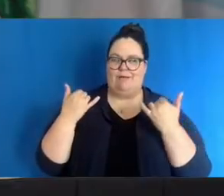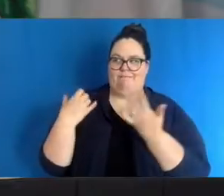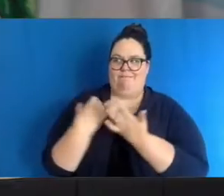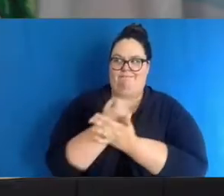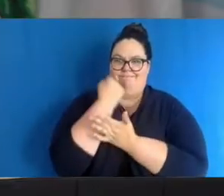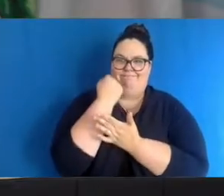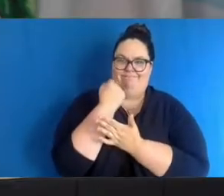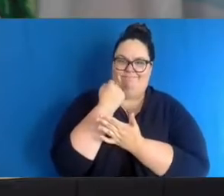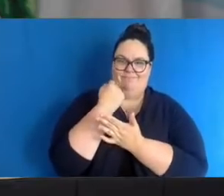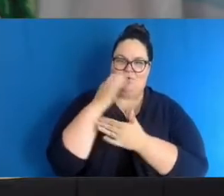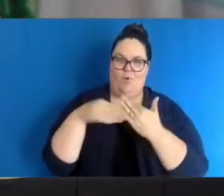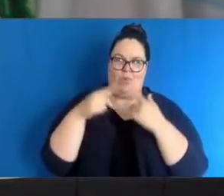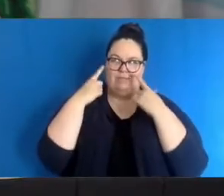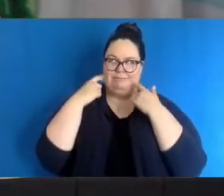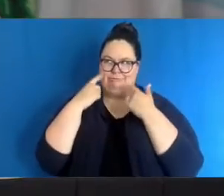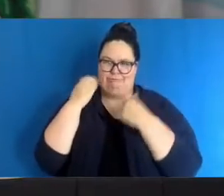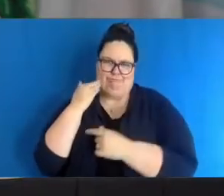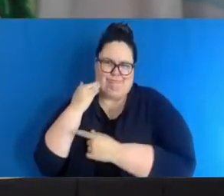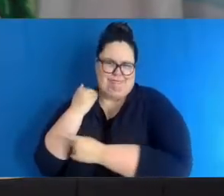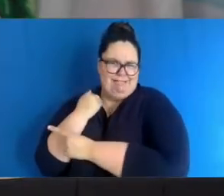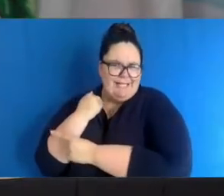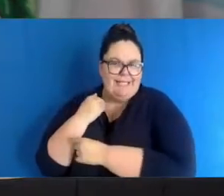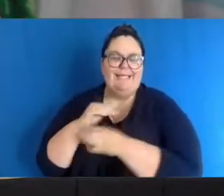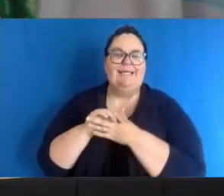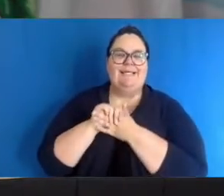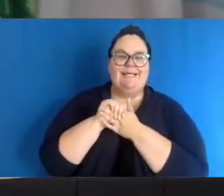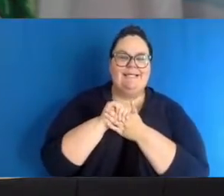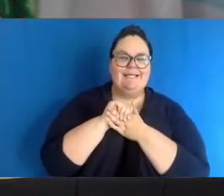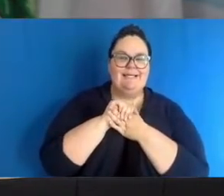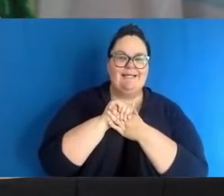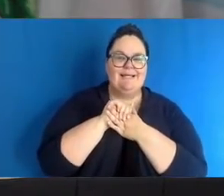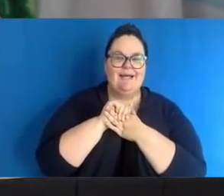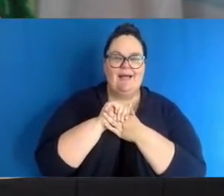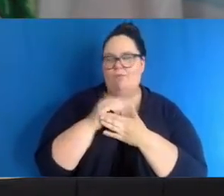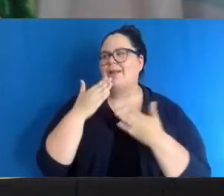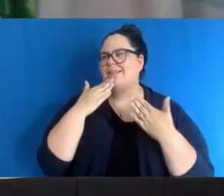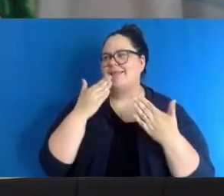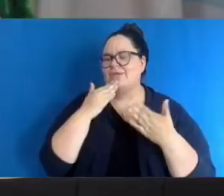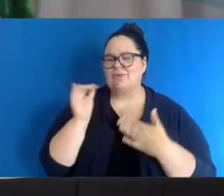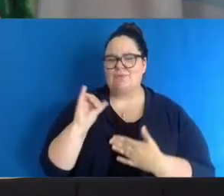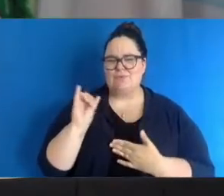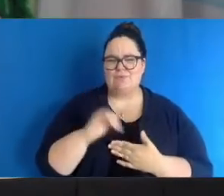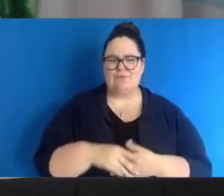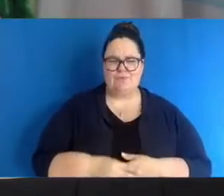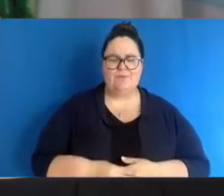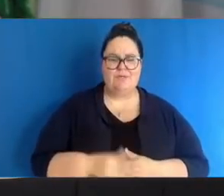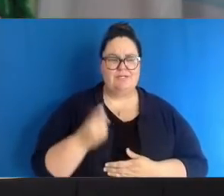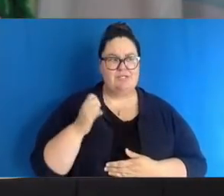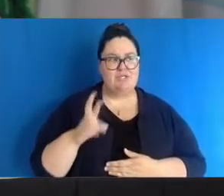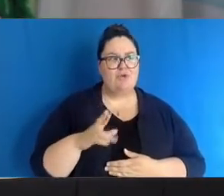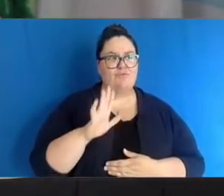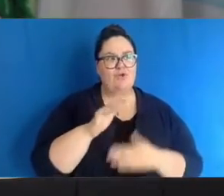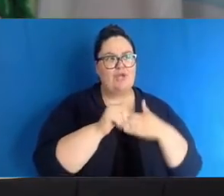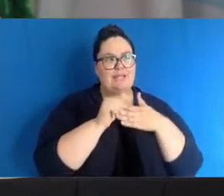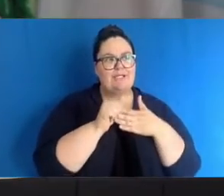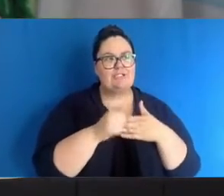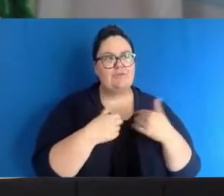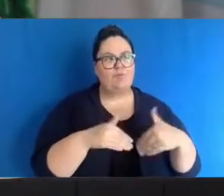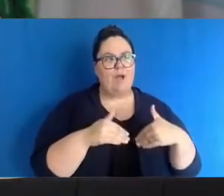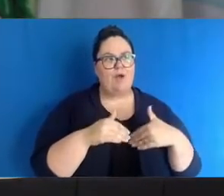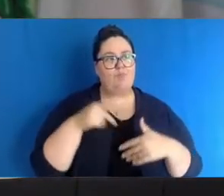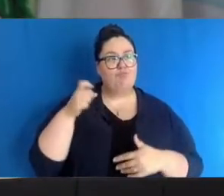all the tears that were shed earlier. I do want to thank you as well, Dr. Morrison, for your leadership, and